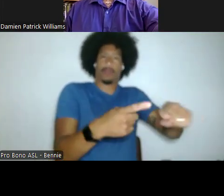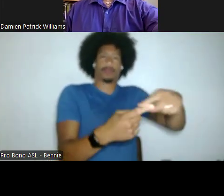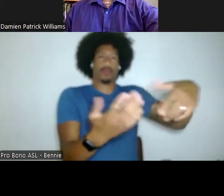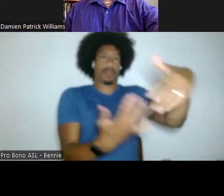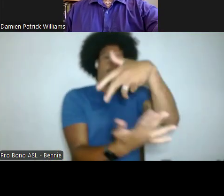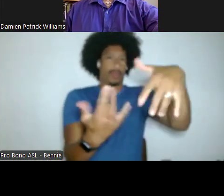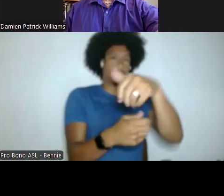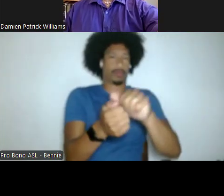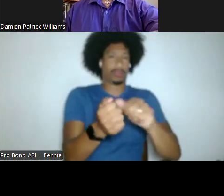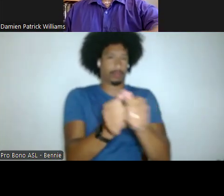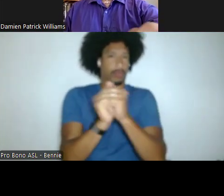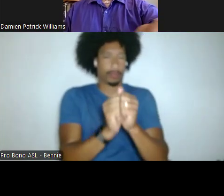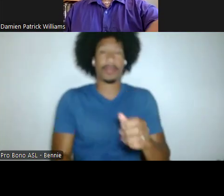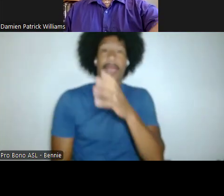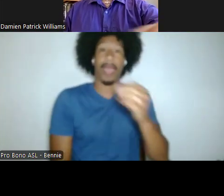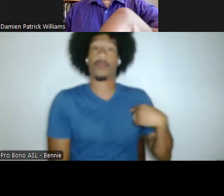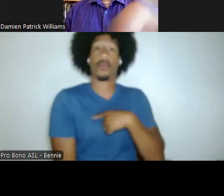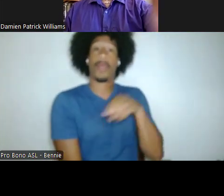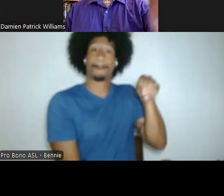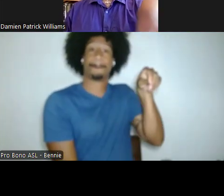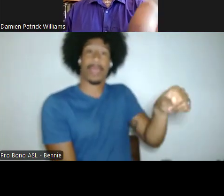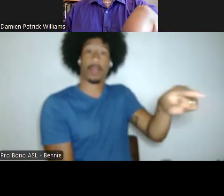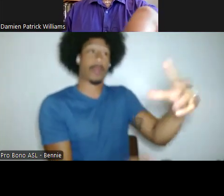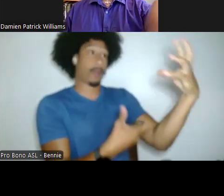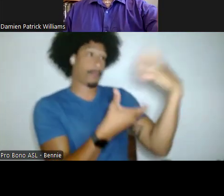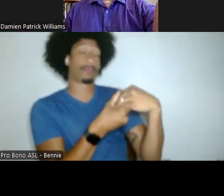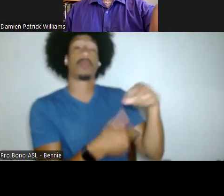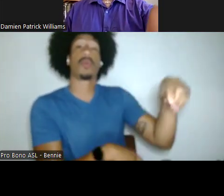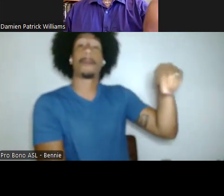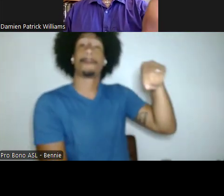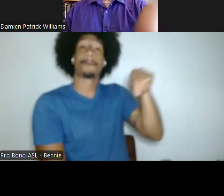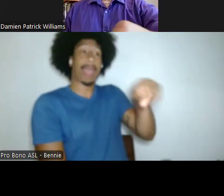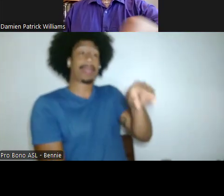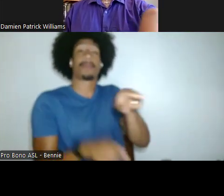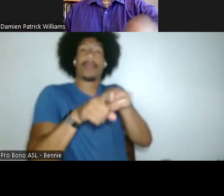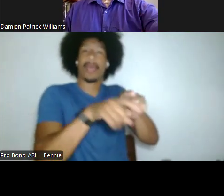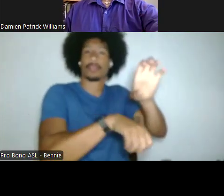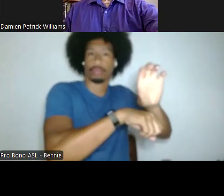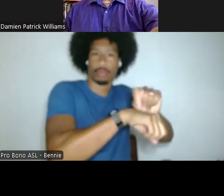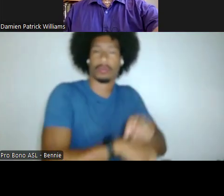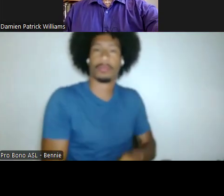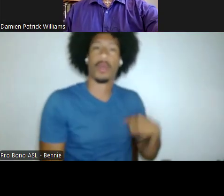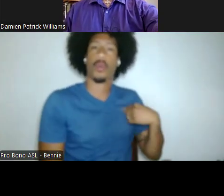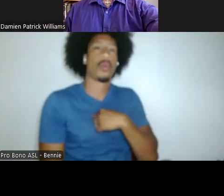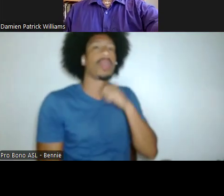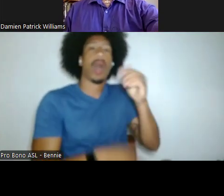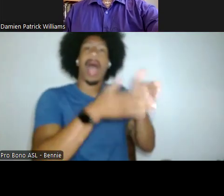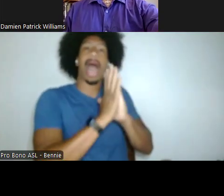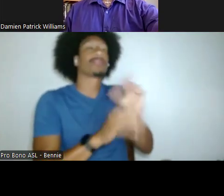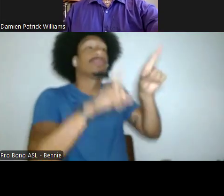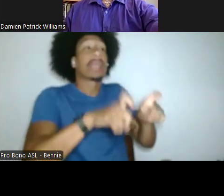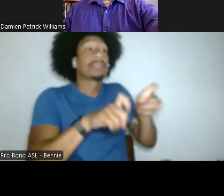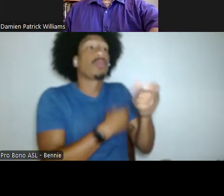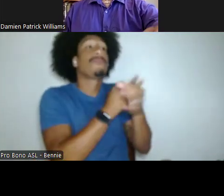as consultants. This is significant. It's not another project where disabled people are asked for free labor. In our ideal